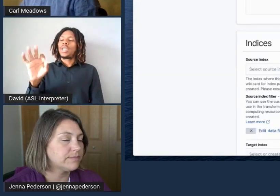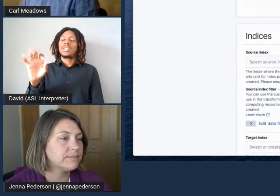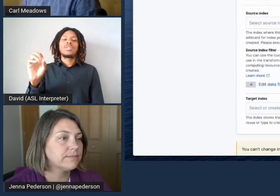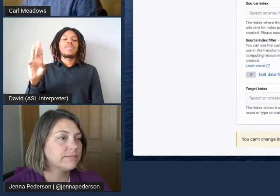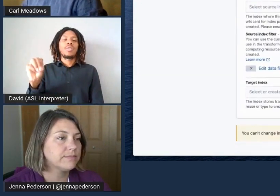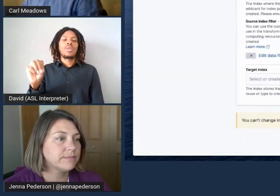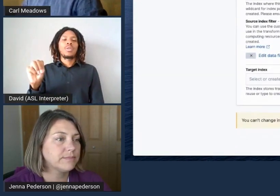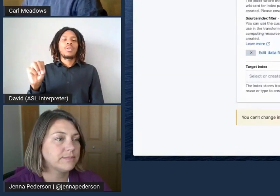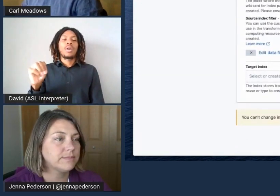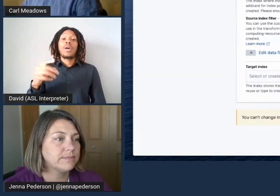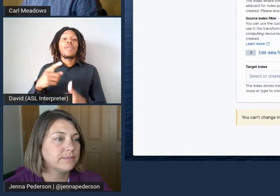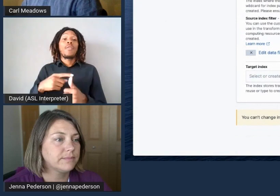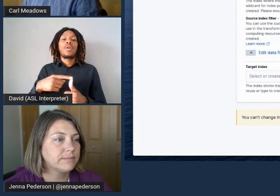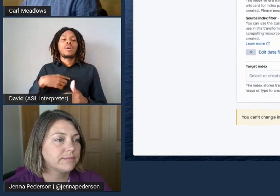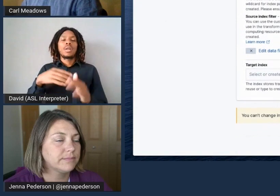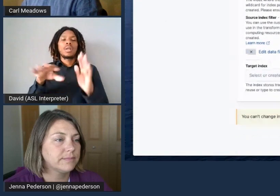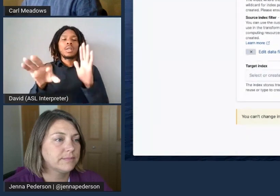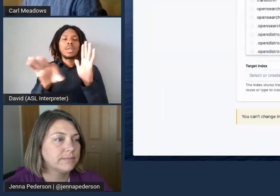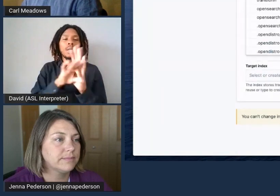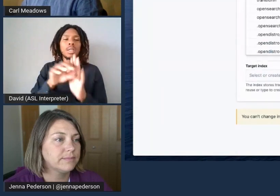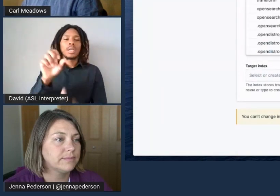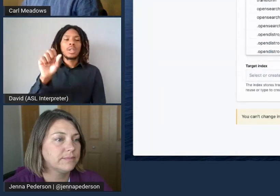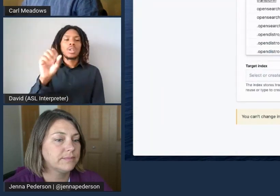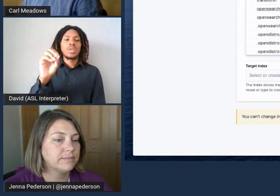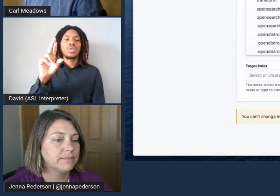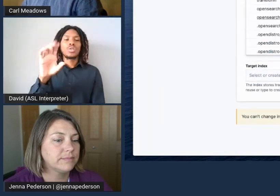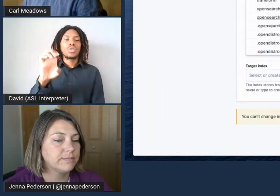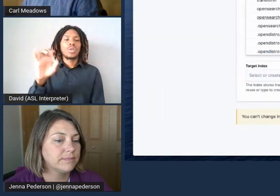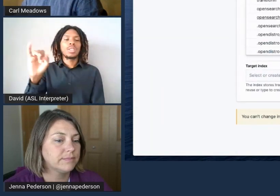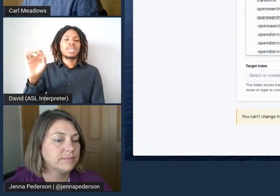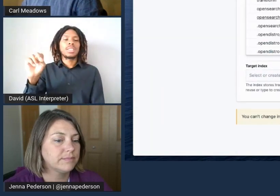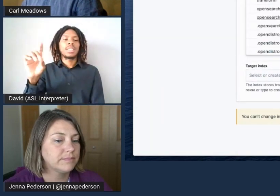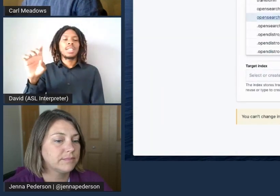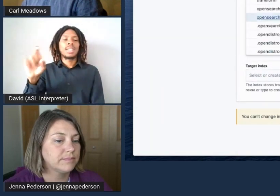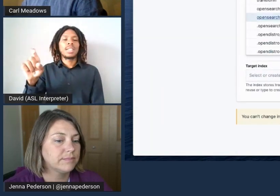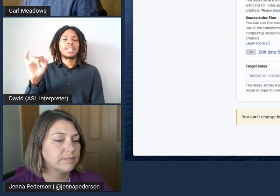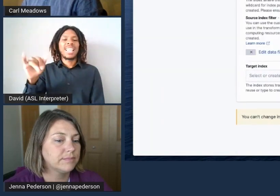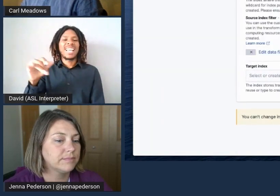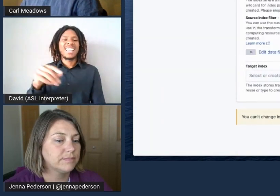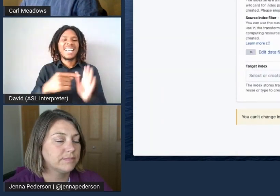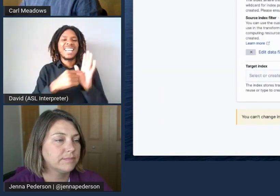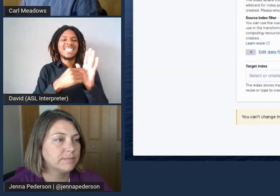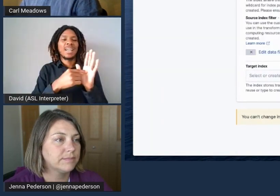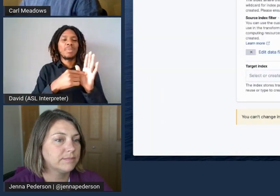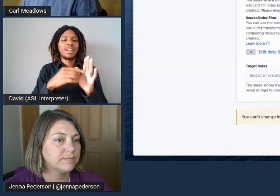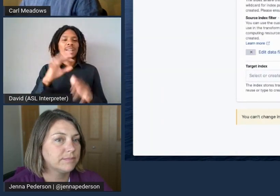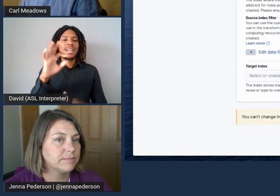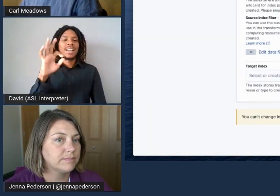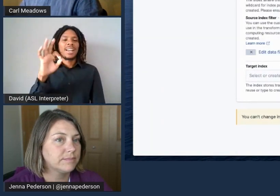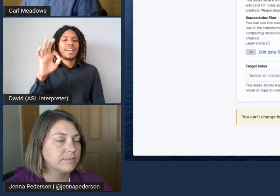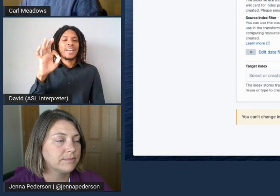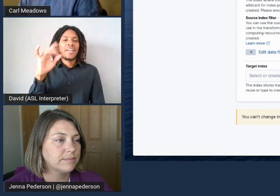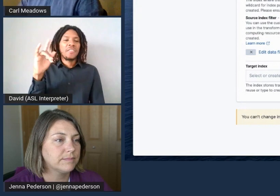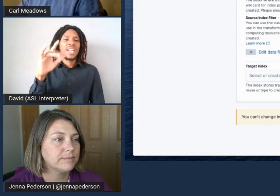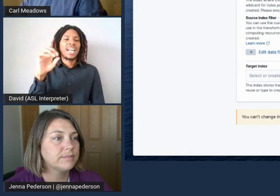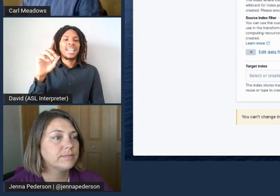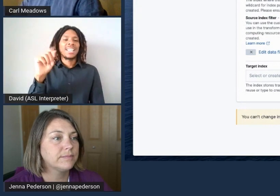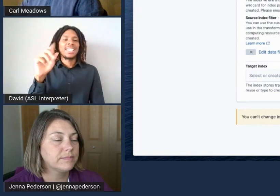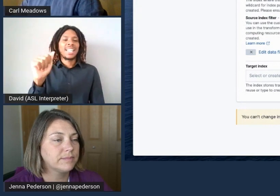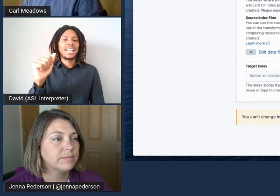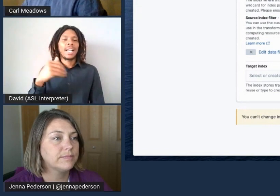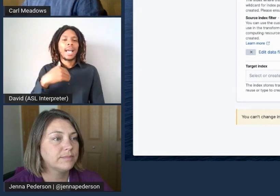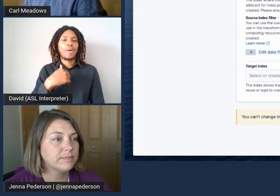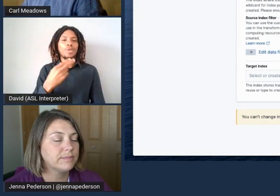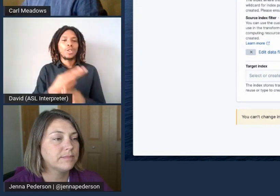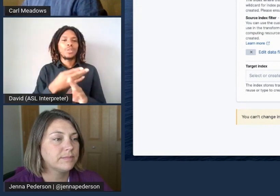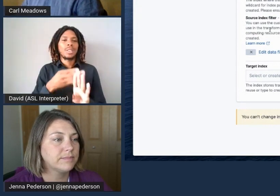And first thing I do is I select the source index. So I'm going to select that sample flight data source I was using for that dashboard